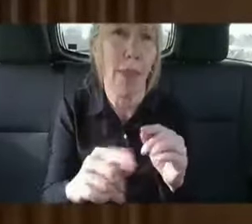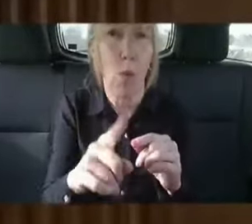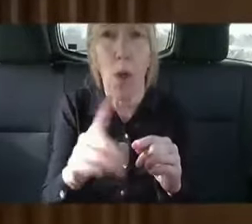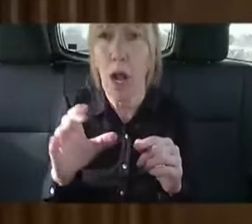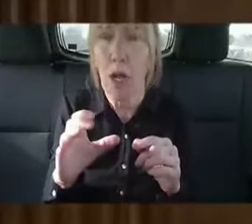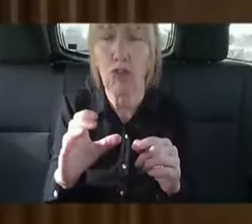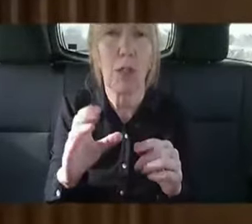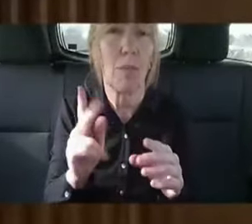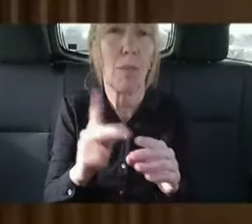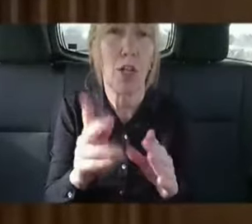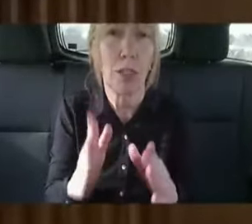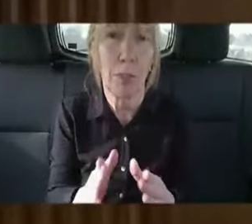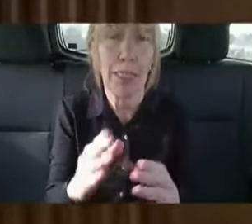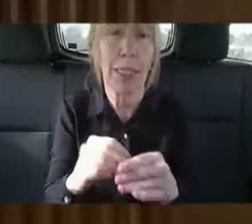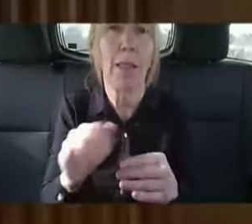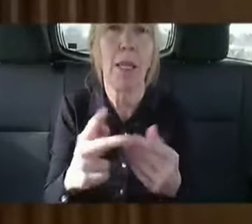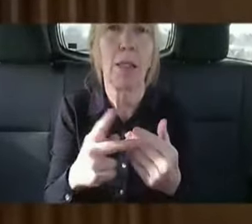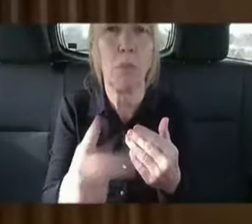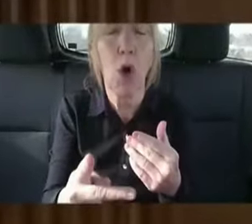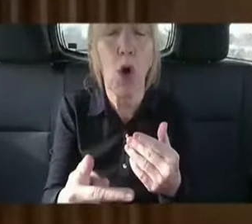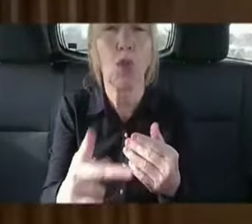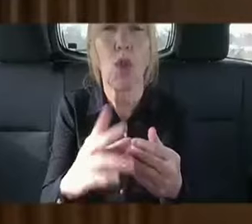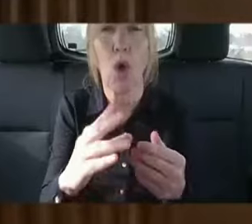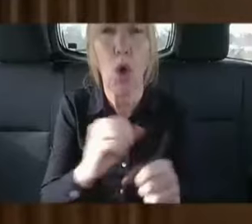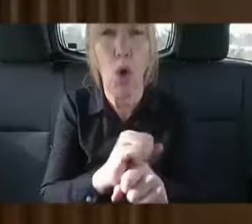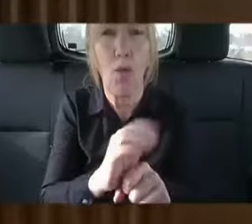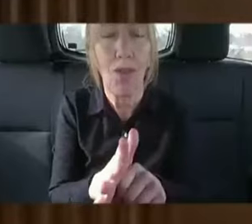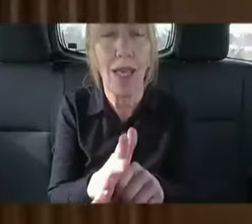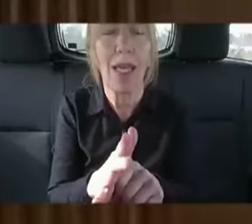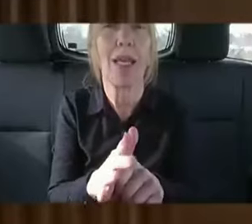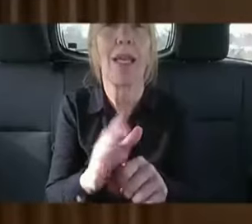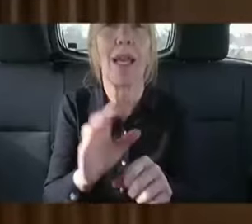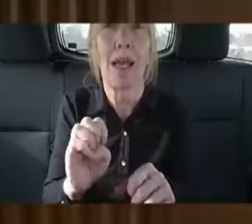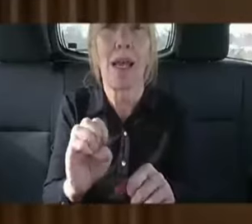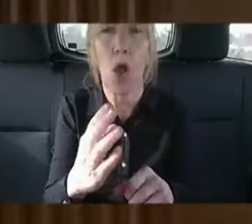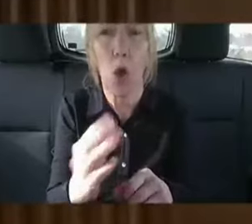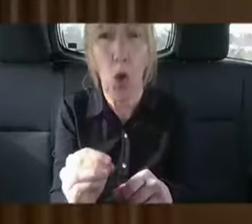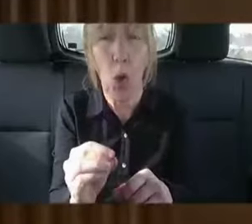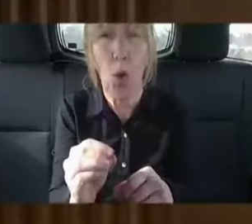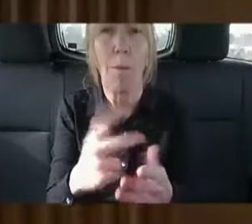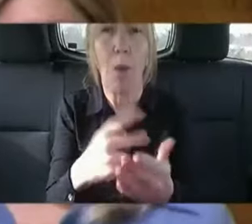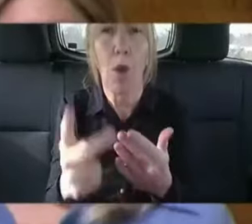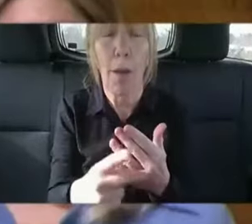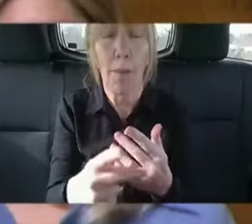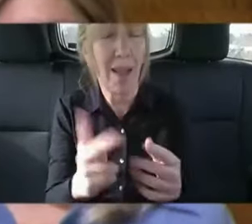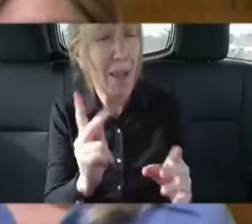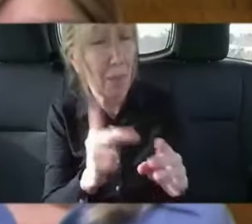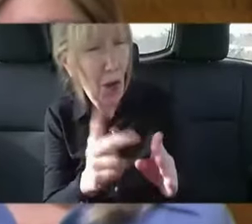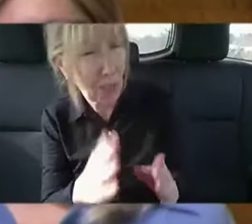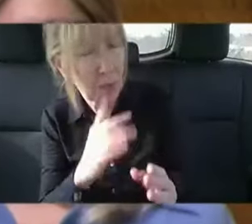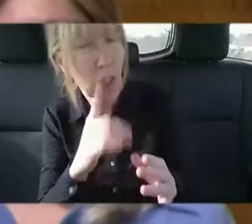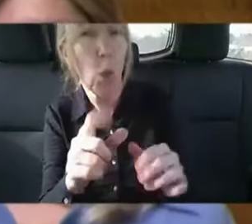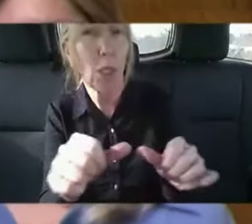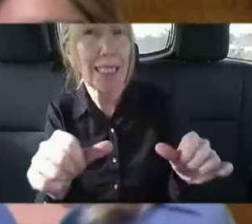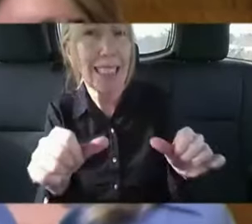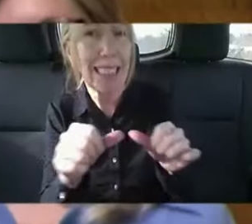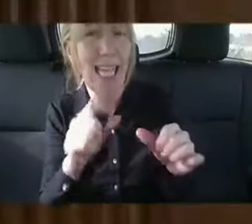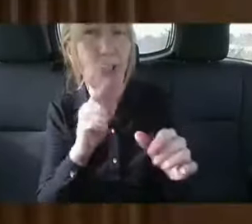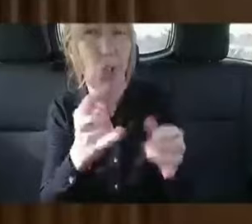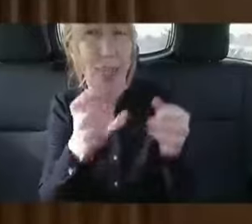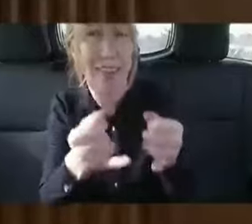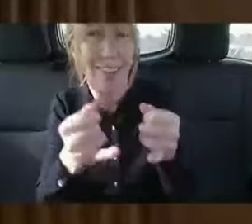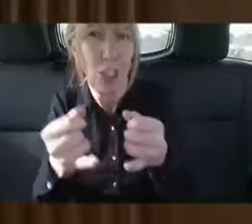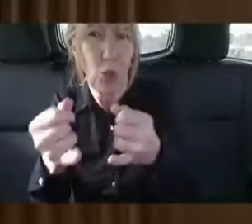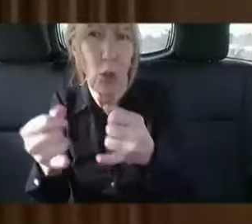in this particular post-COVID primary care Echo program that we're running. Now, participants are sites or participants are individual physicians?